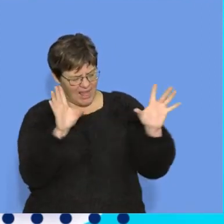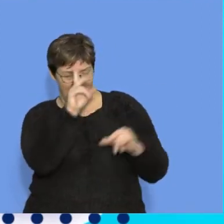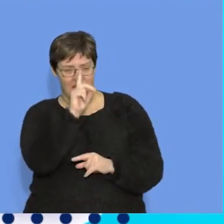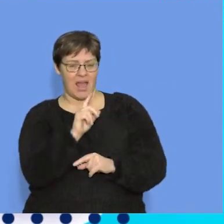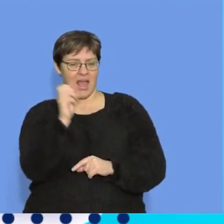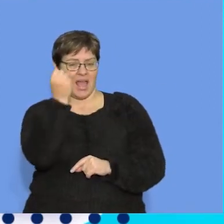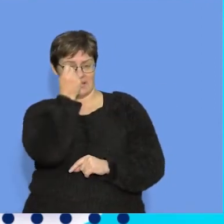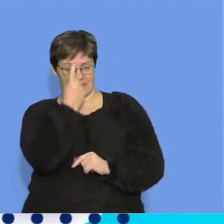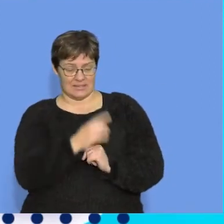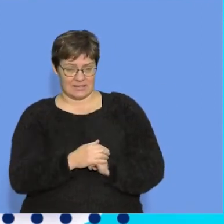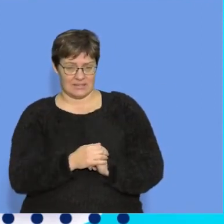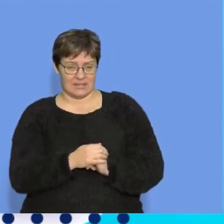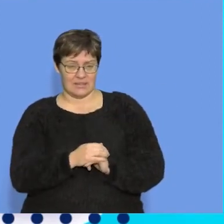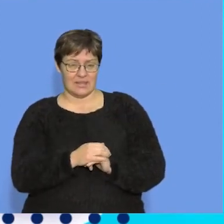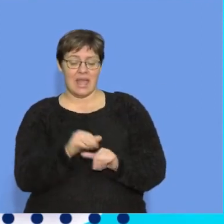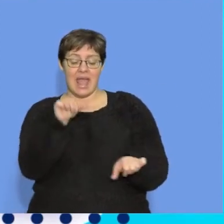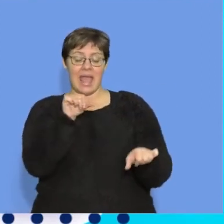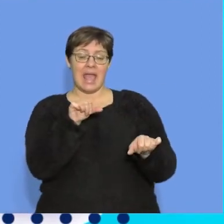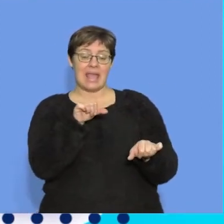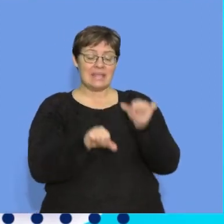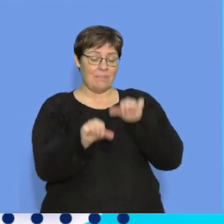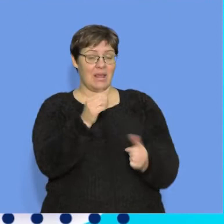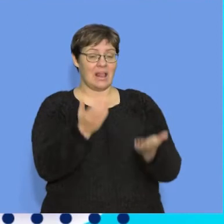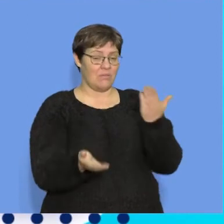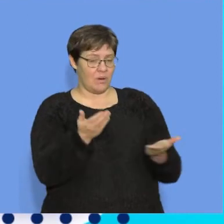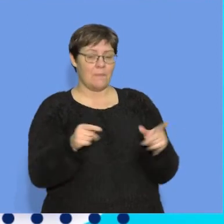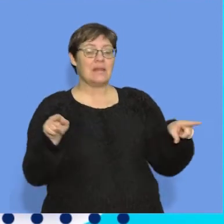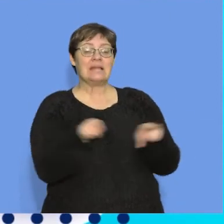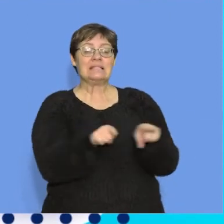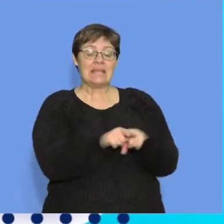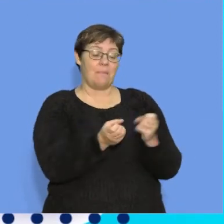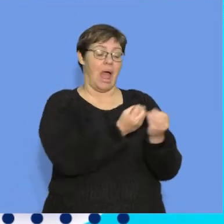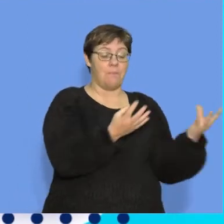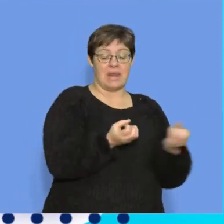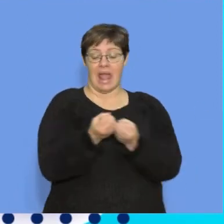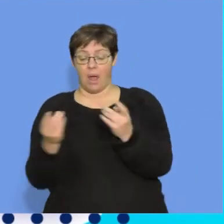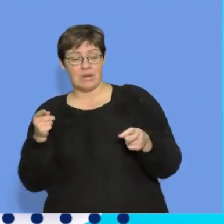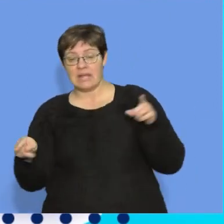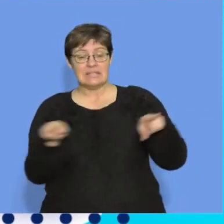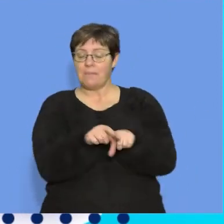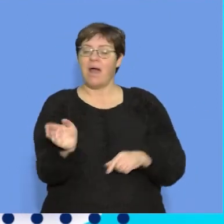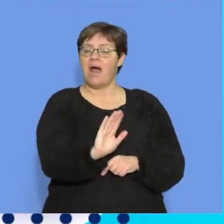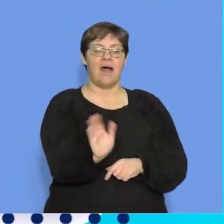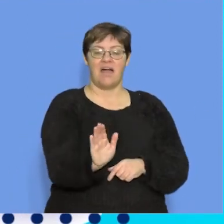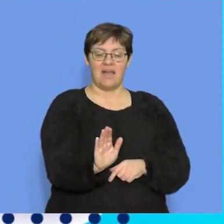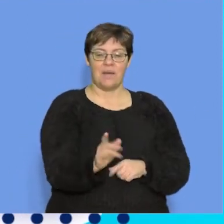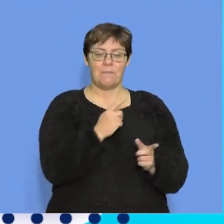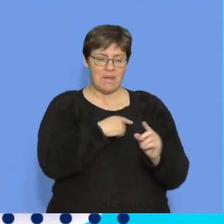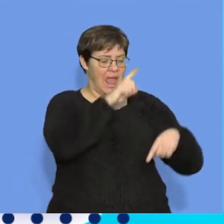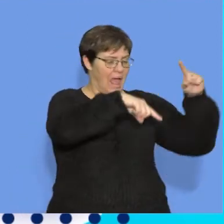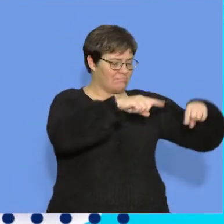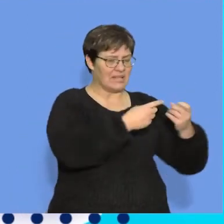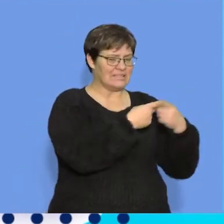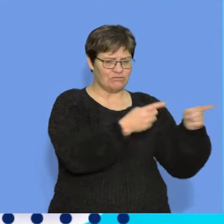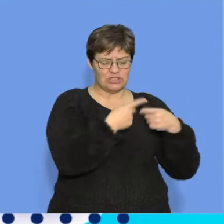head, that chemical equilibrium doesn't mean you've got the same amount of reactants and products. You can have different